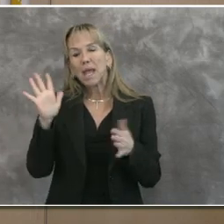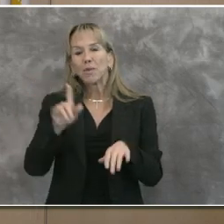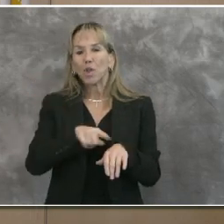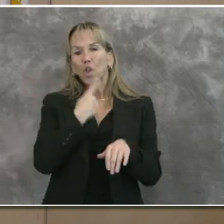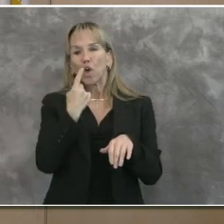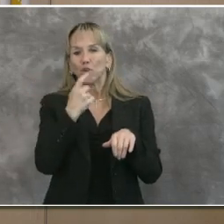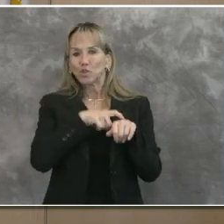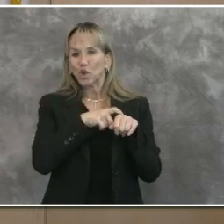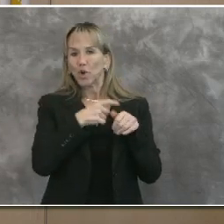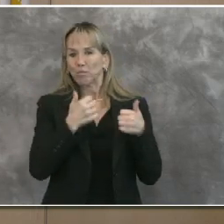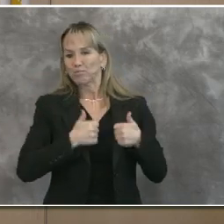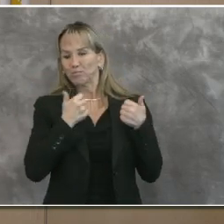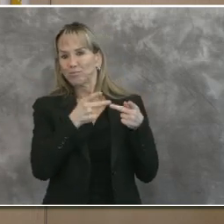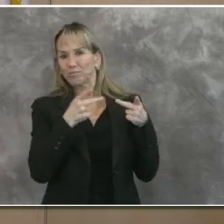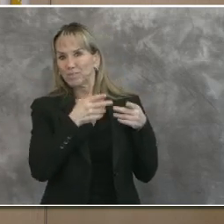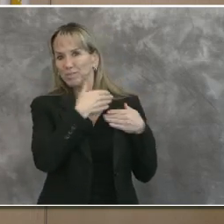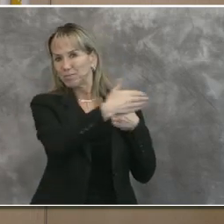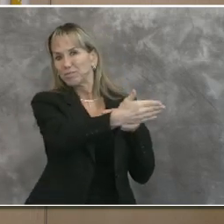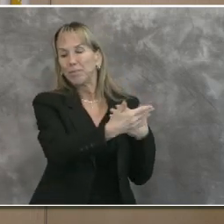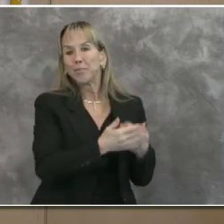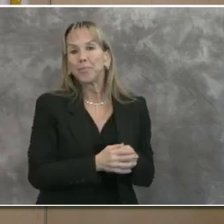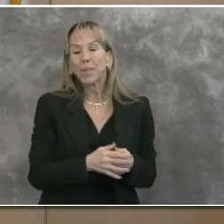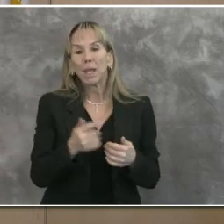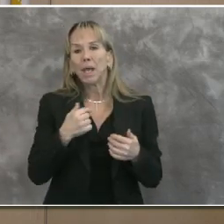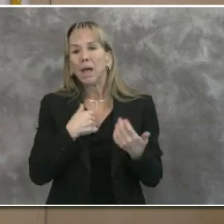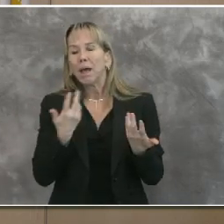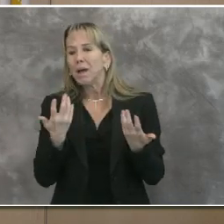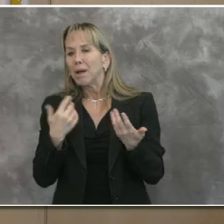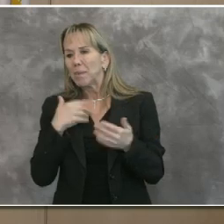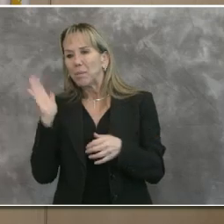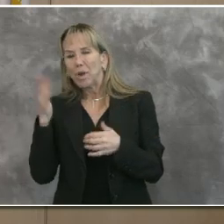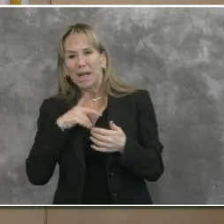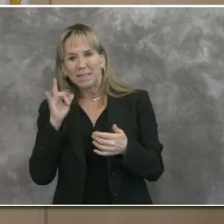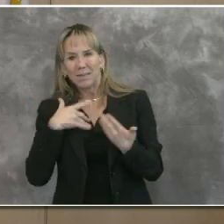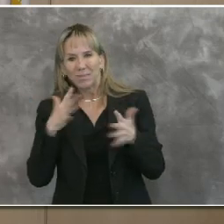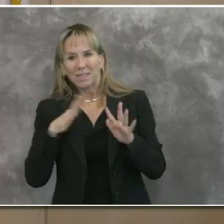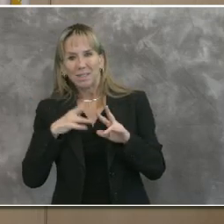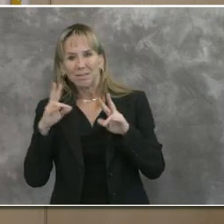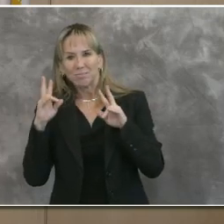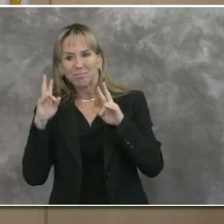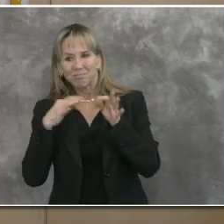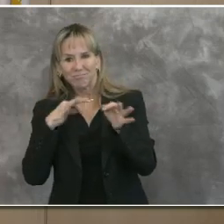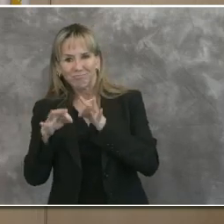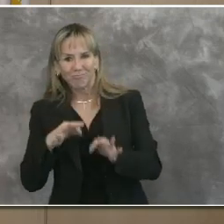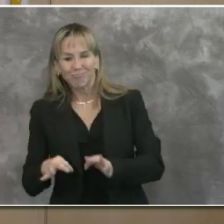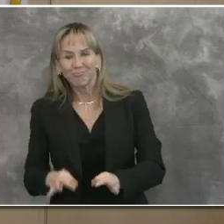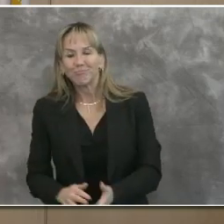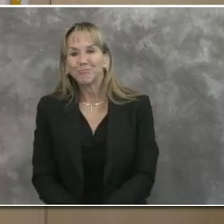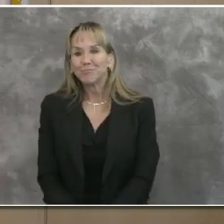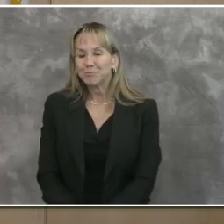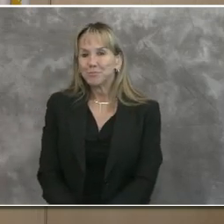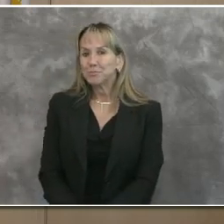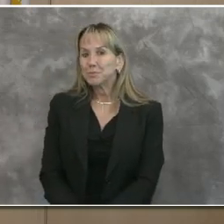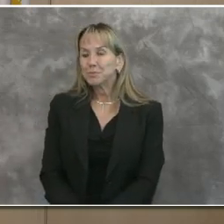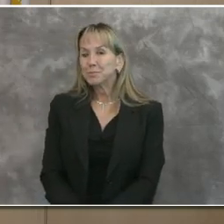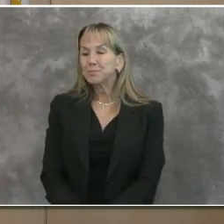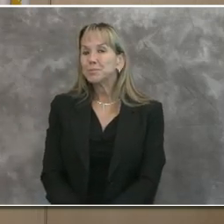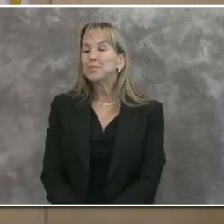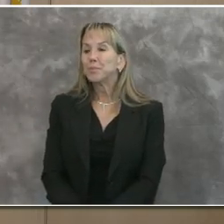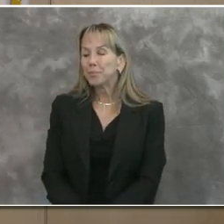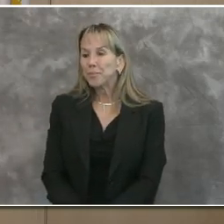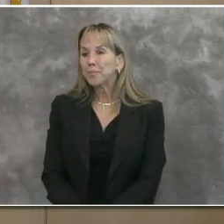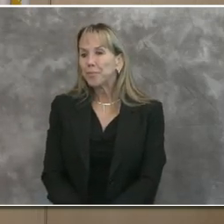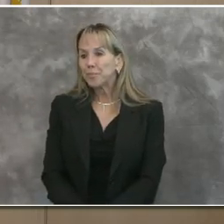long-term care facilities. So I went through that in much detail today in my presentation. Thank you. And Guillermo from